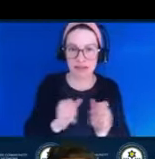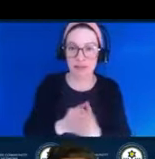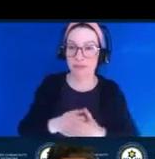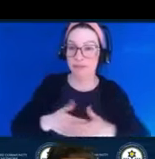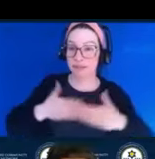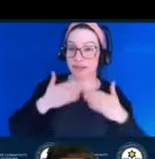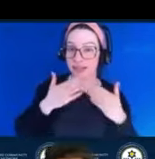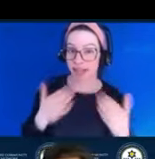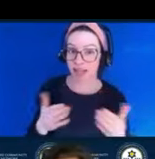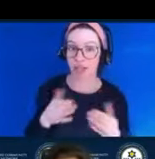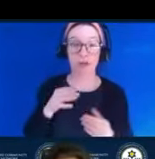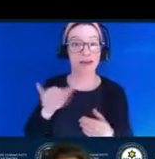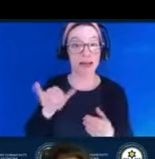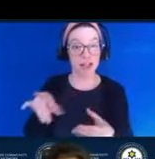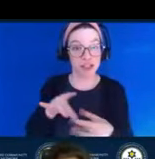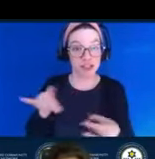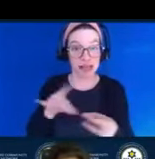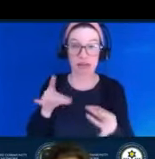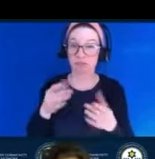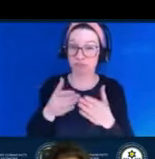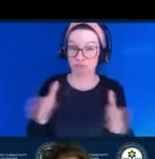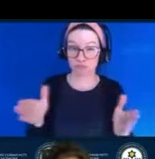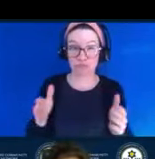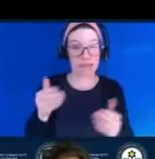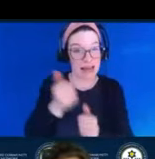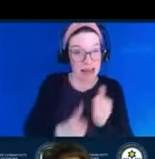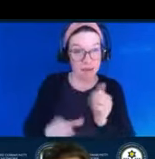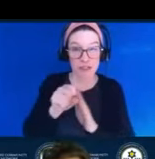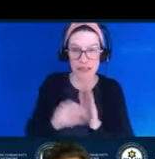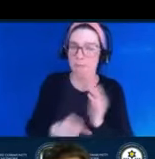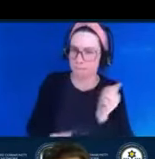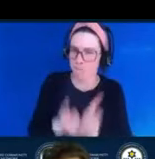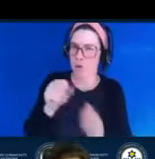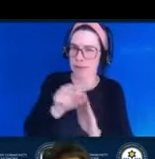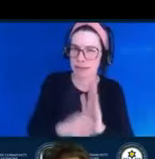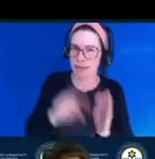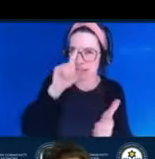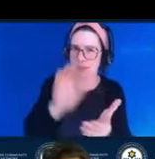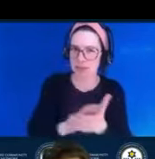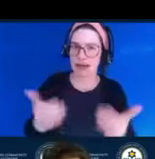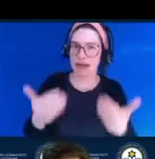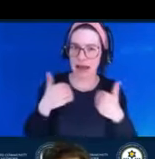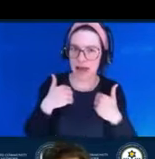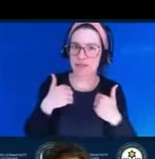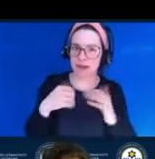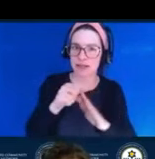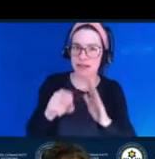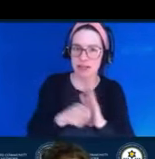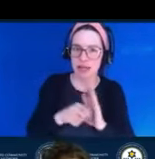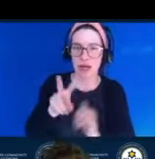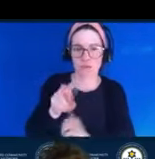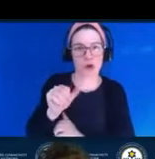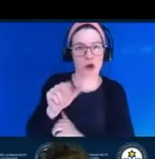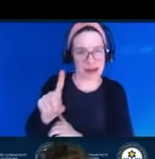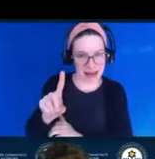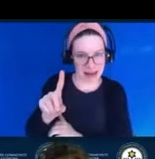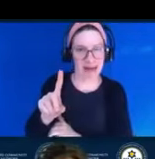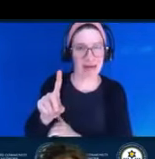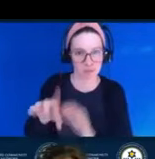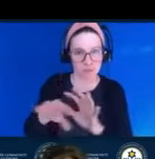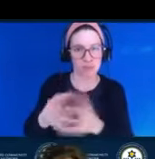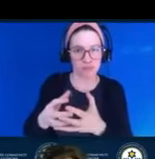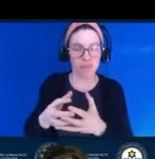our nation. And most states, I do believe, have a state VOAD. Again, that's Voluntary Organizations Active in Disaster. So there